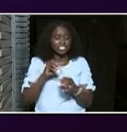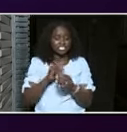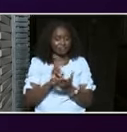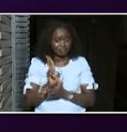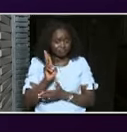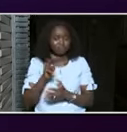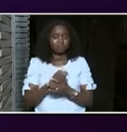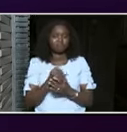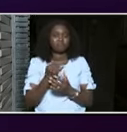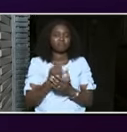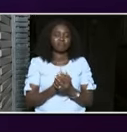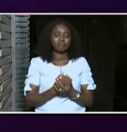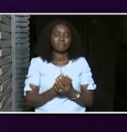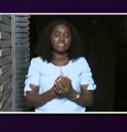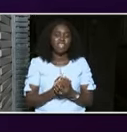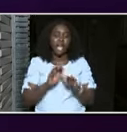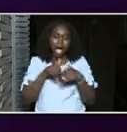education system. So